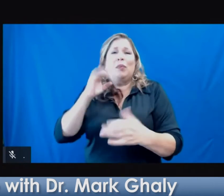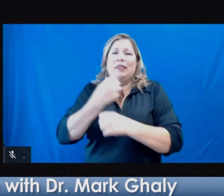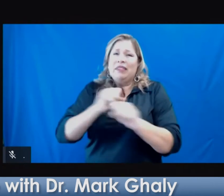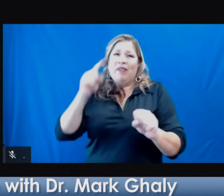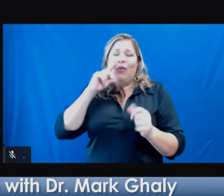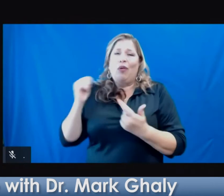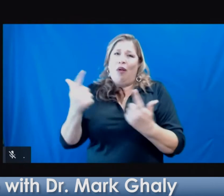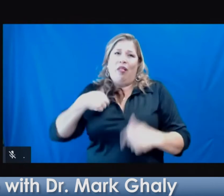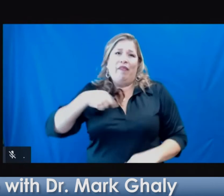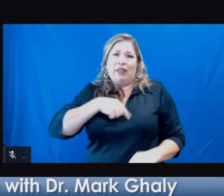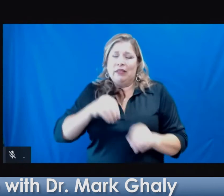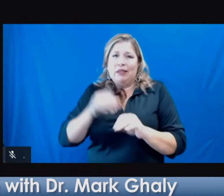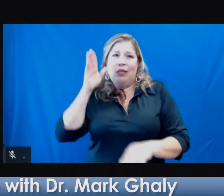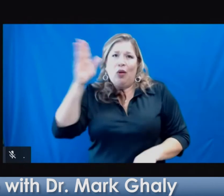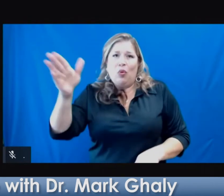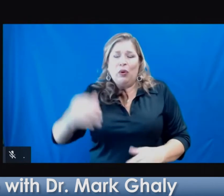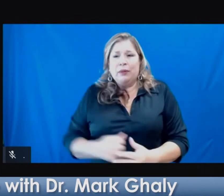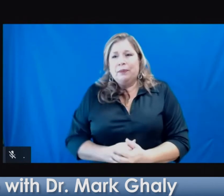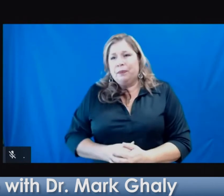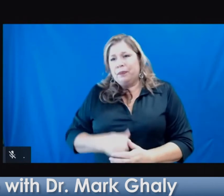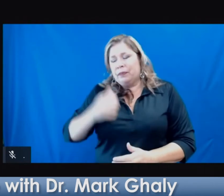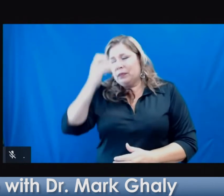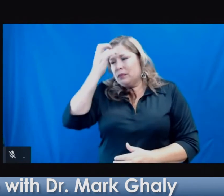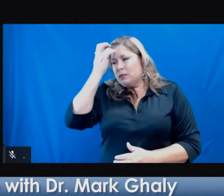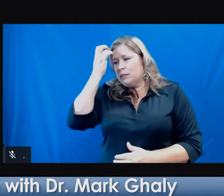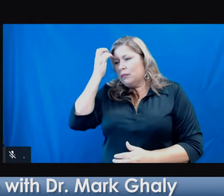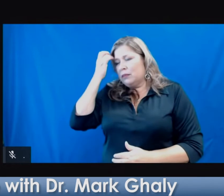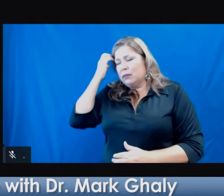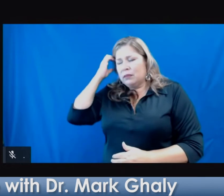Howland, KXTV.